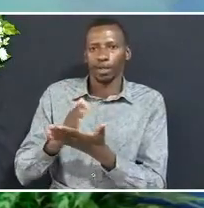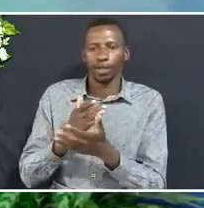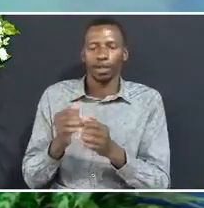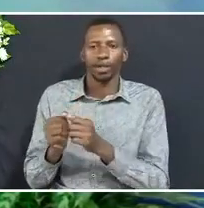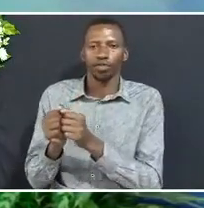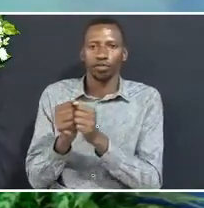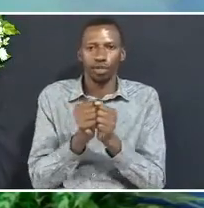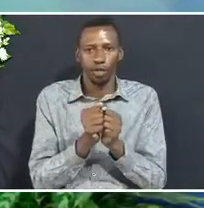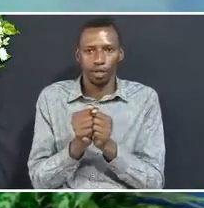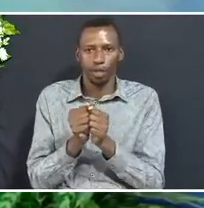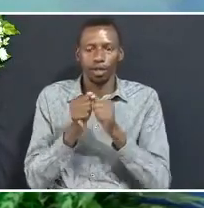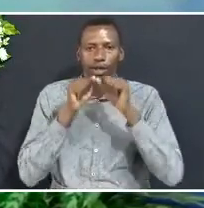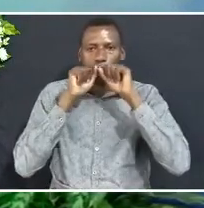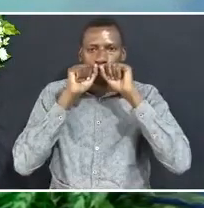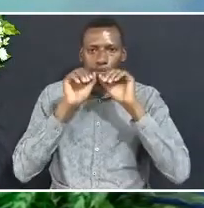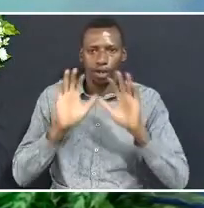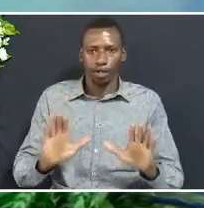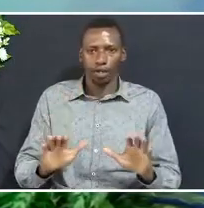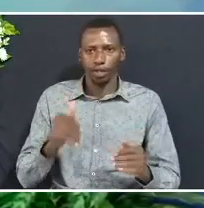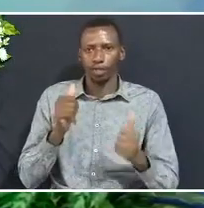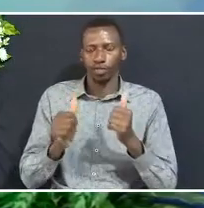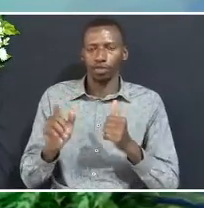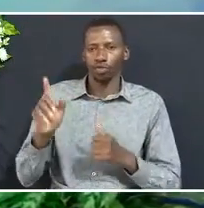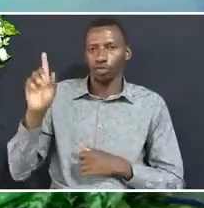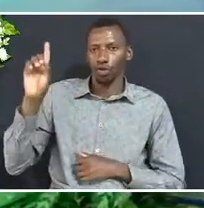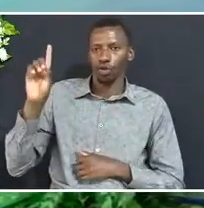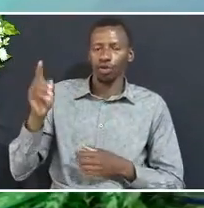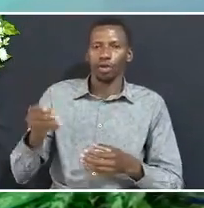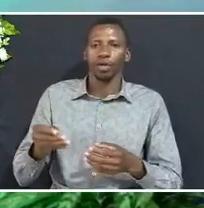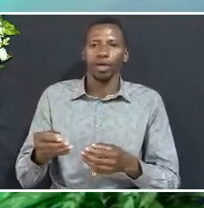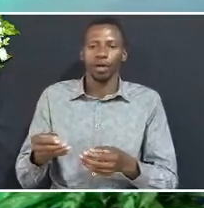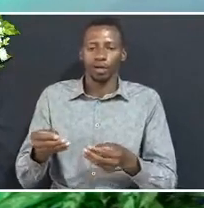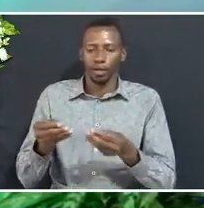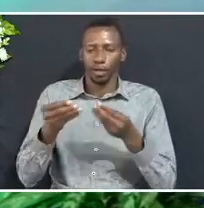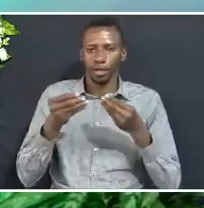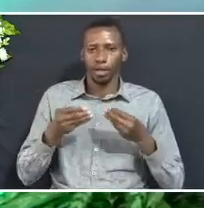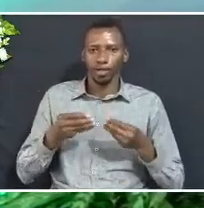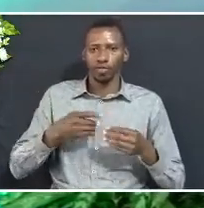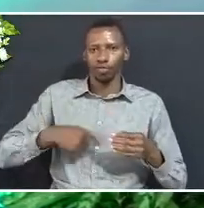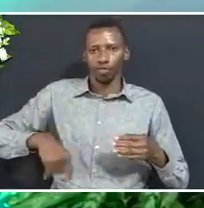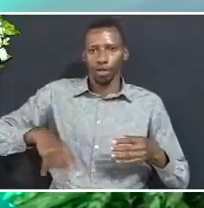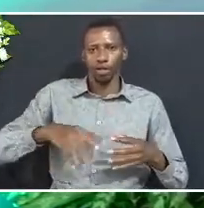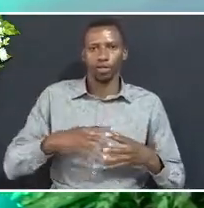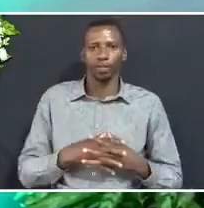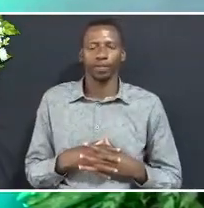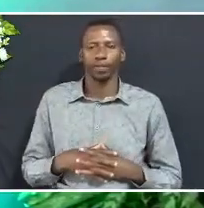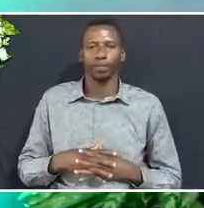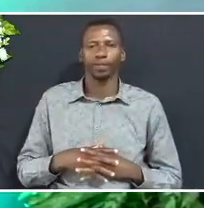the Lord has stored for us.